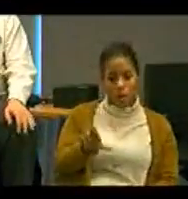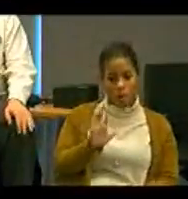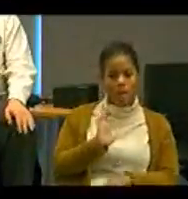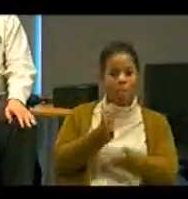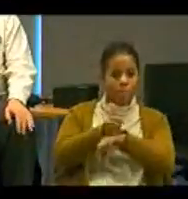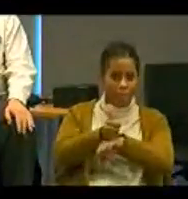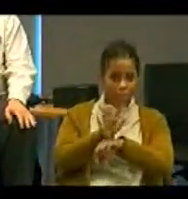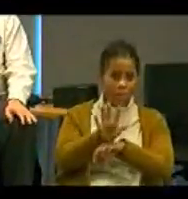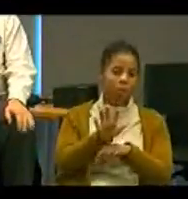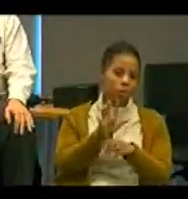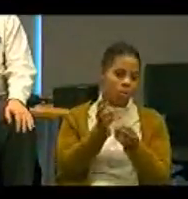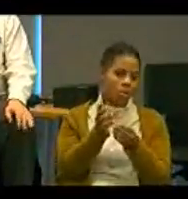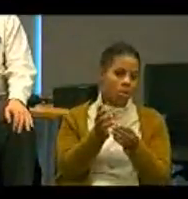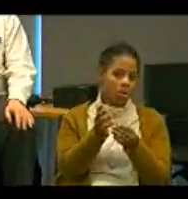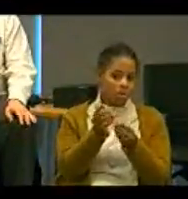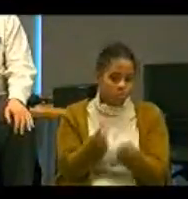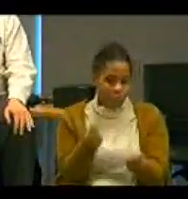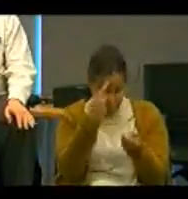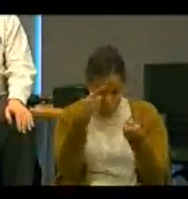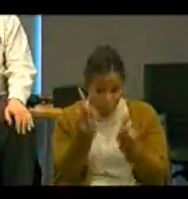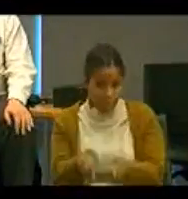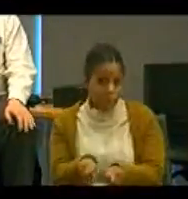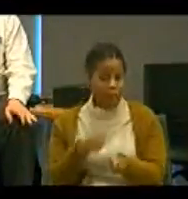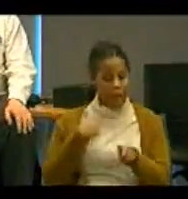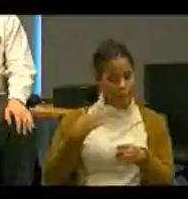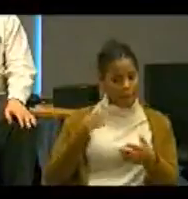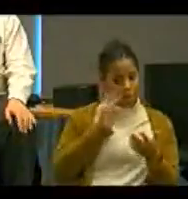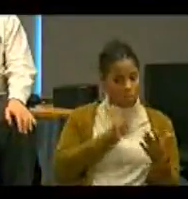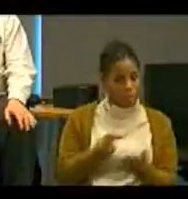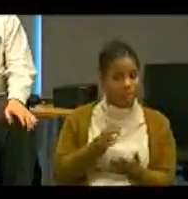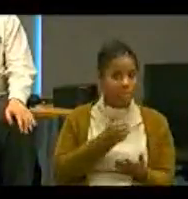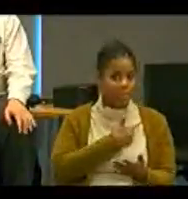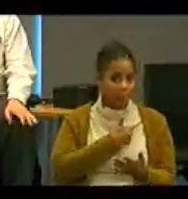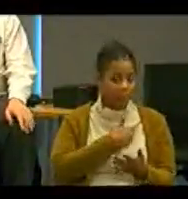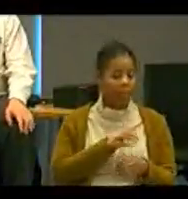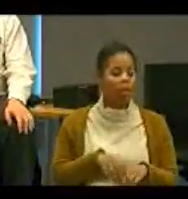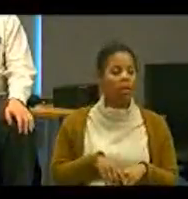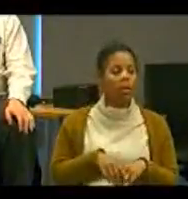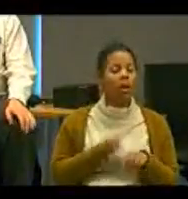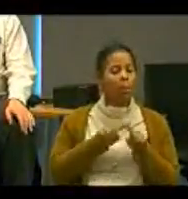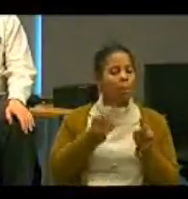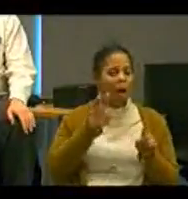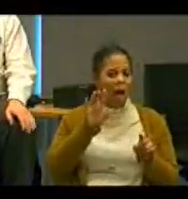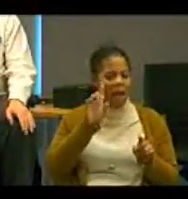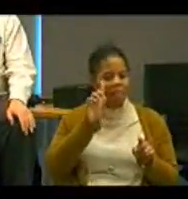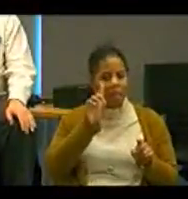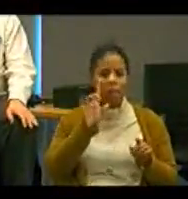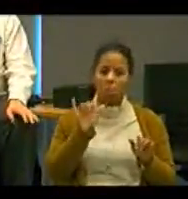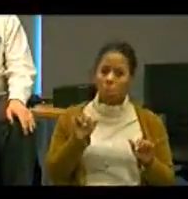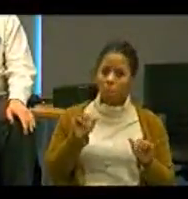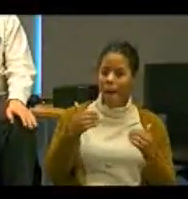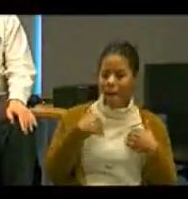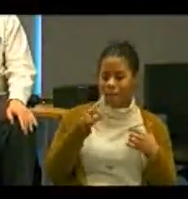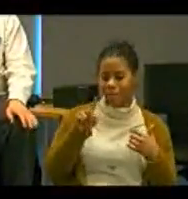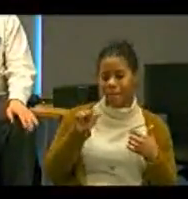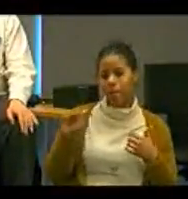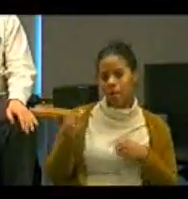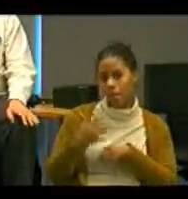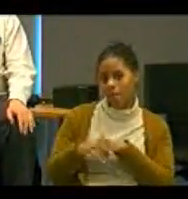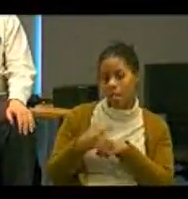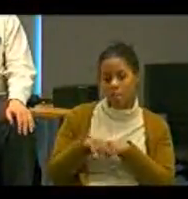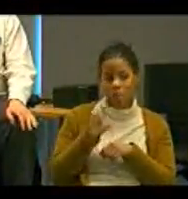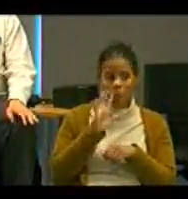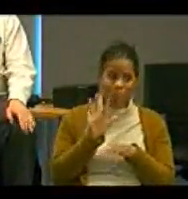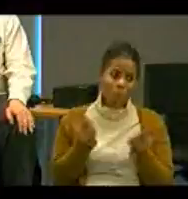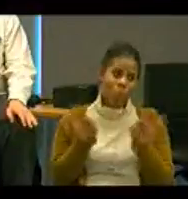I have not examined myself the rest of them, so I'm not opining about what they do say, but I do think that there's a data source available, and it would be well worth